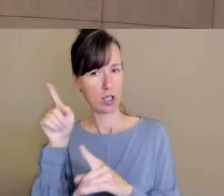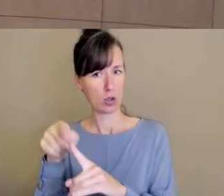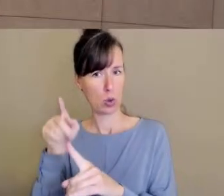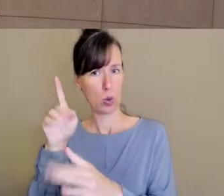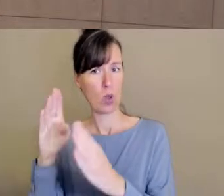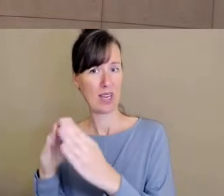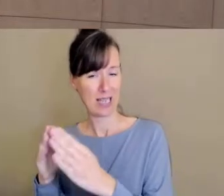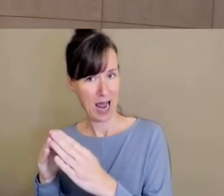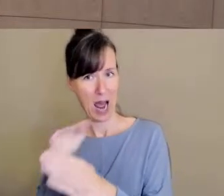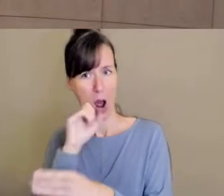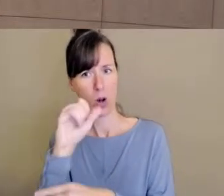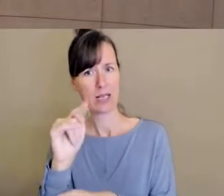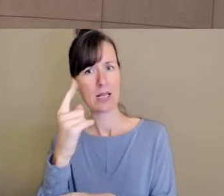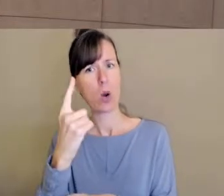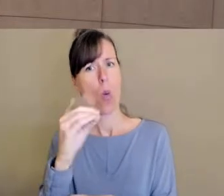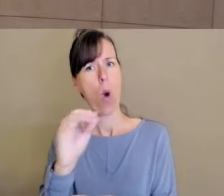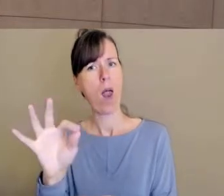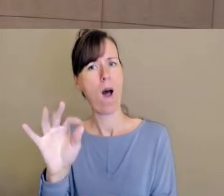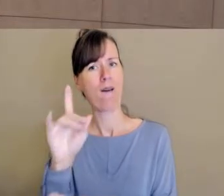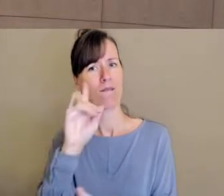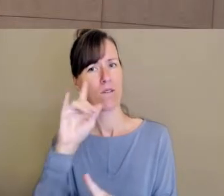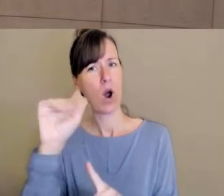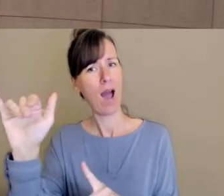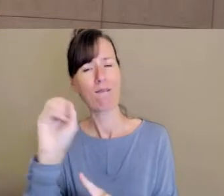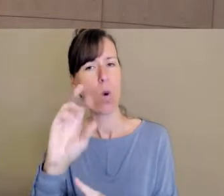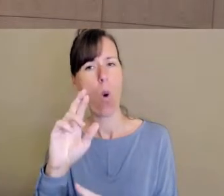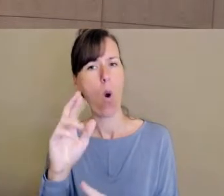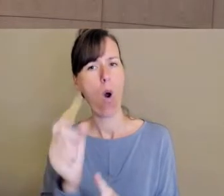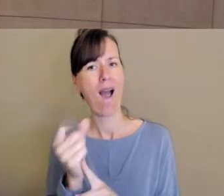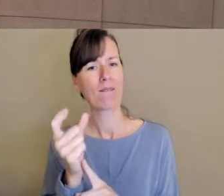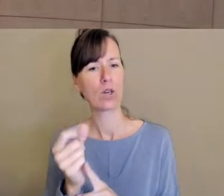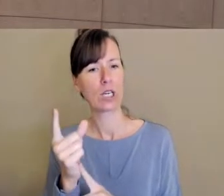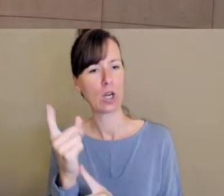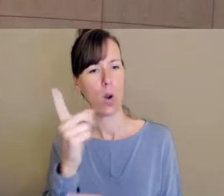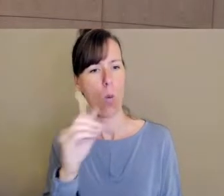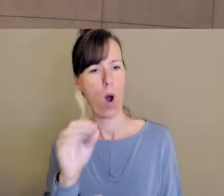or every year one-off? That's it, and thank you.